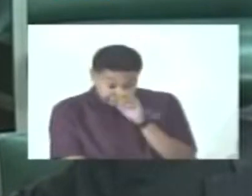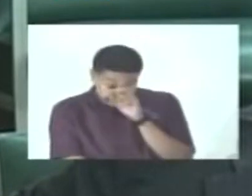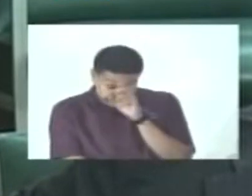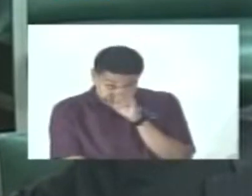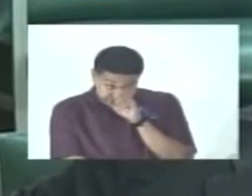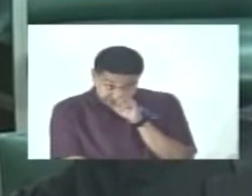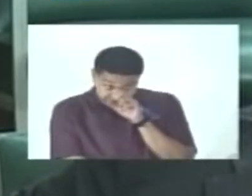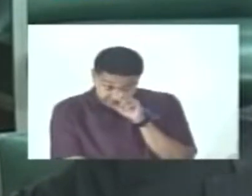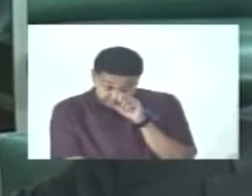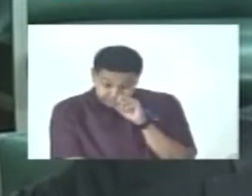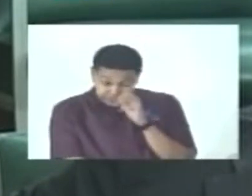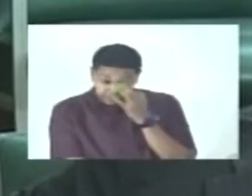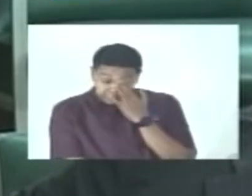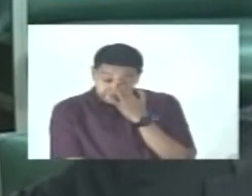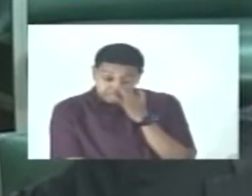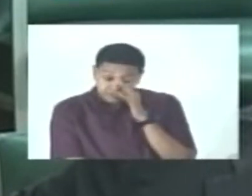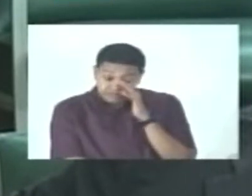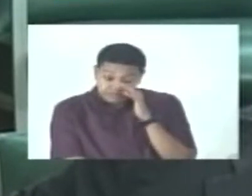The